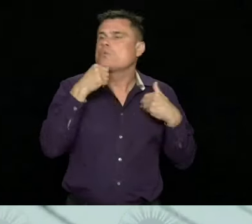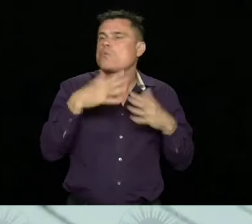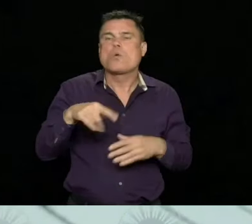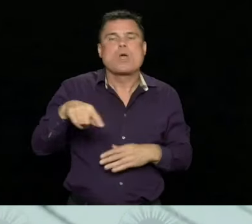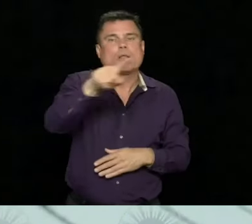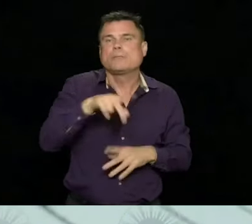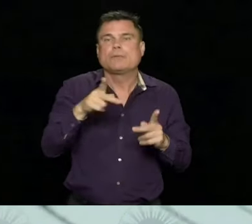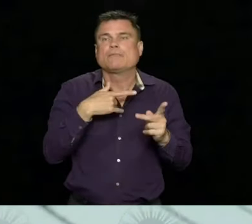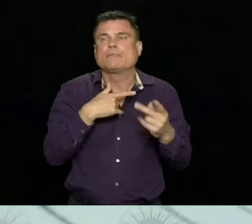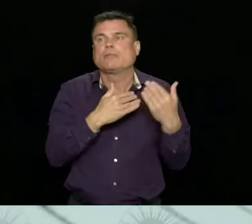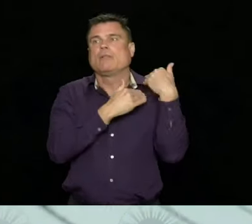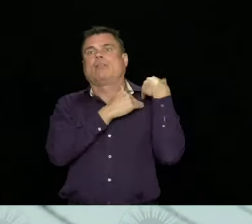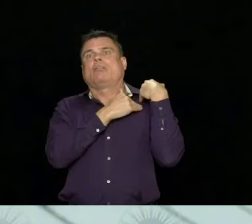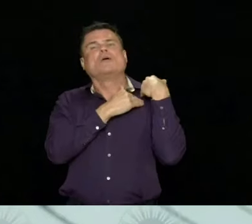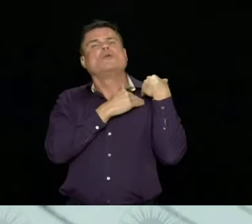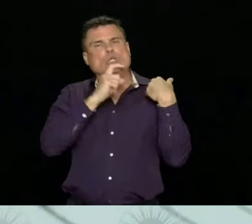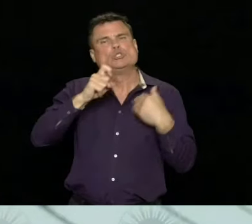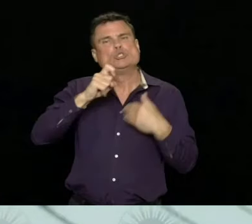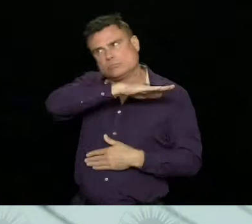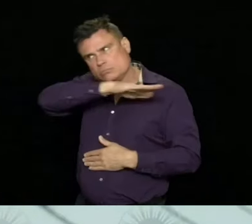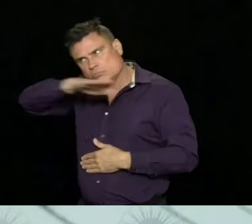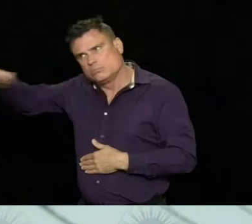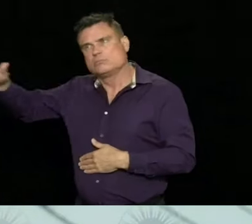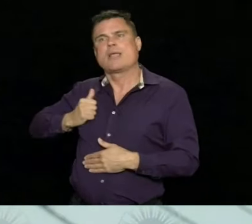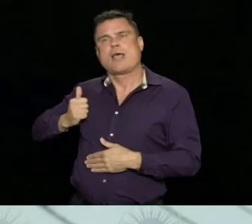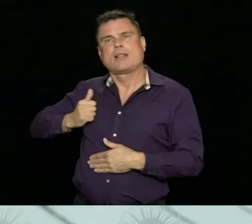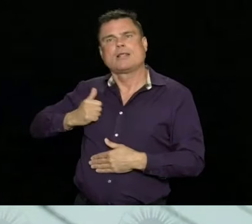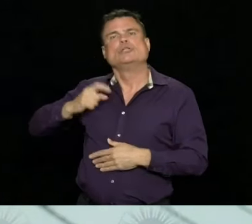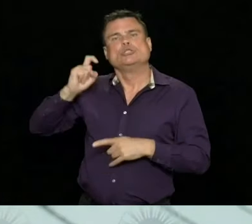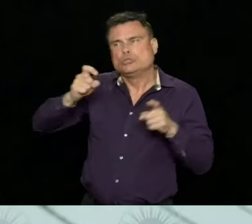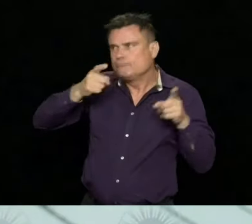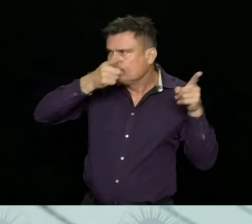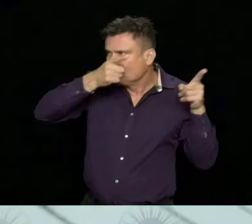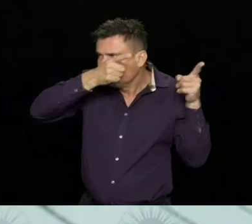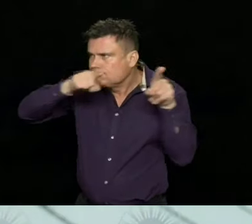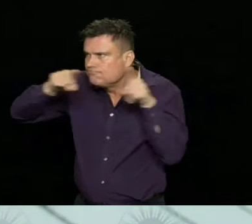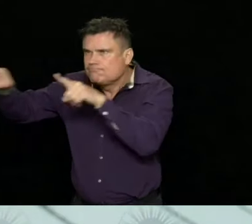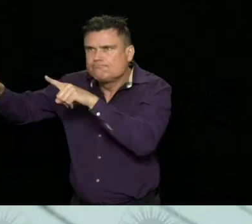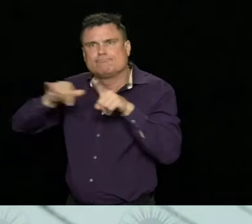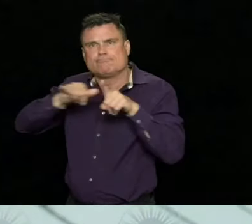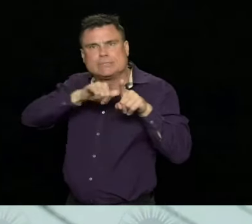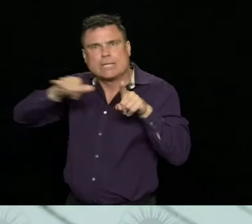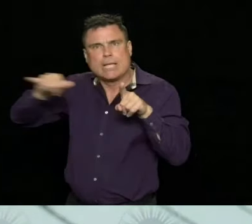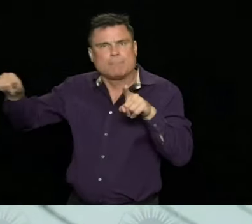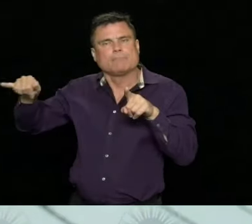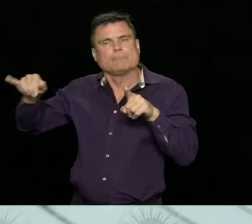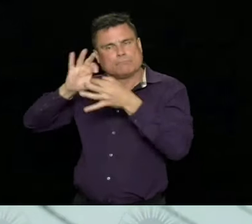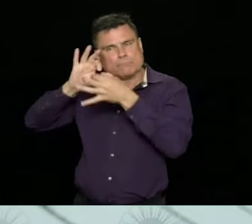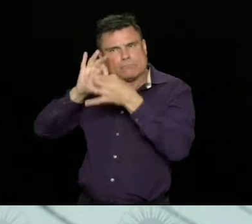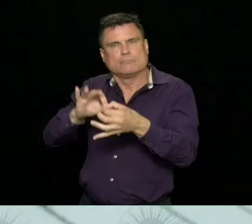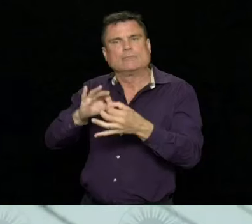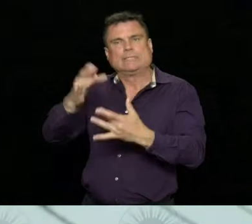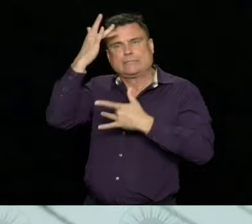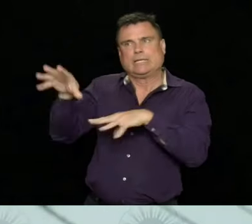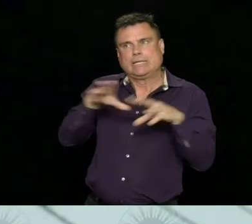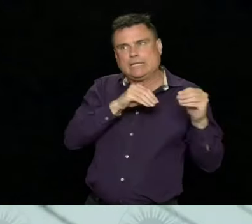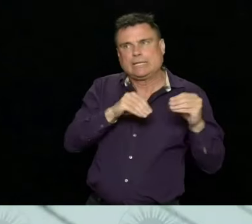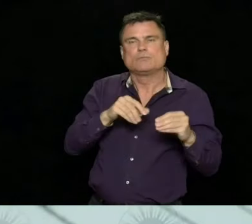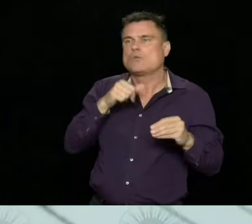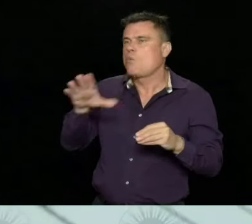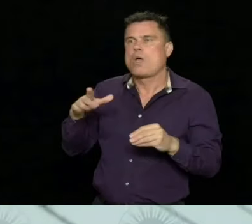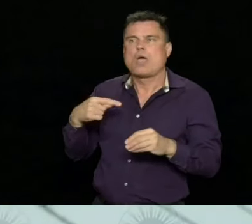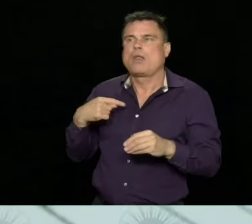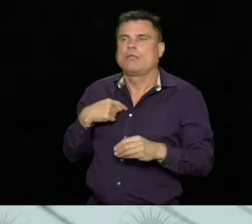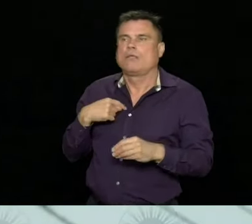us, and I think we should not be burdening the employer for the entire cost. We have to find a way what is fair